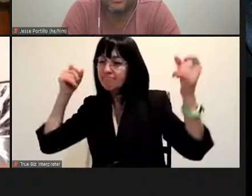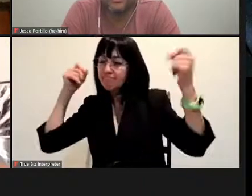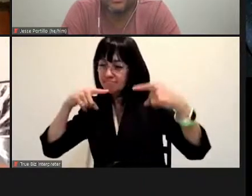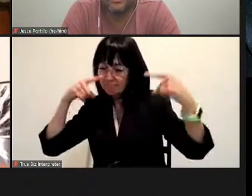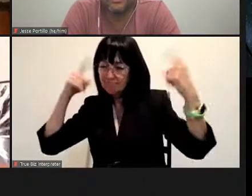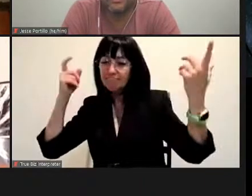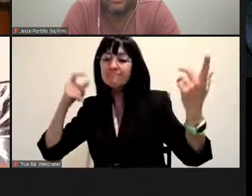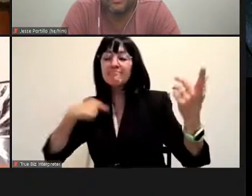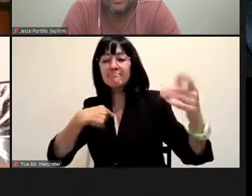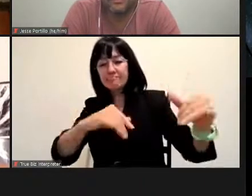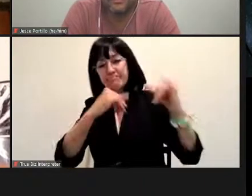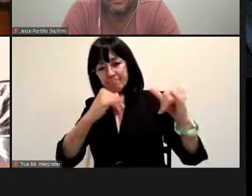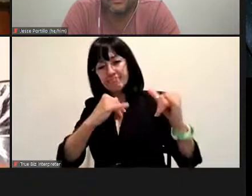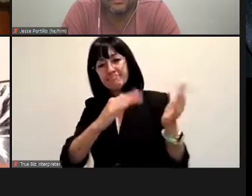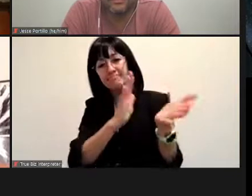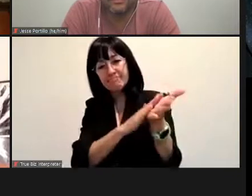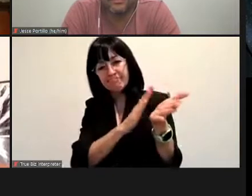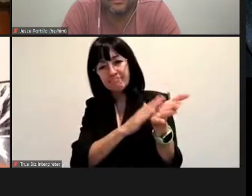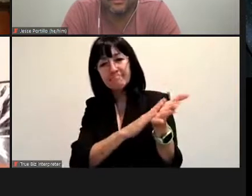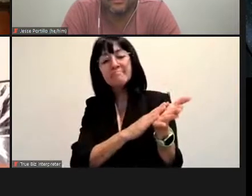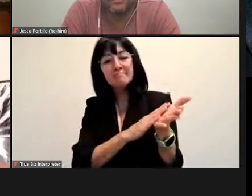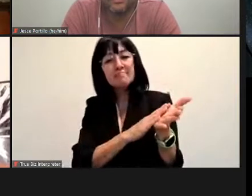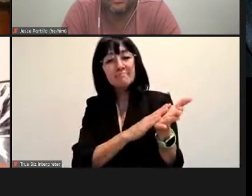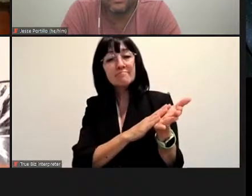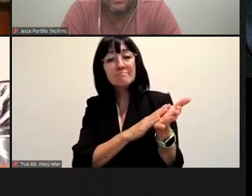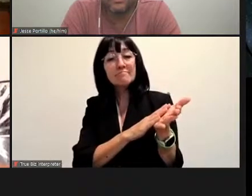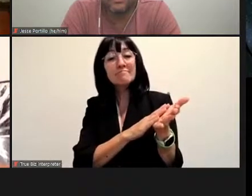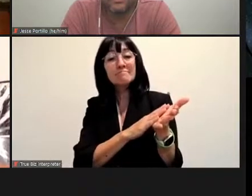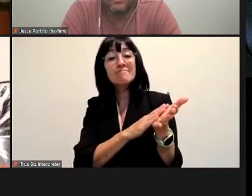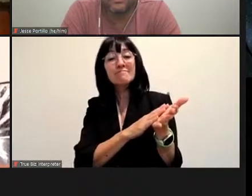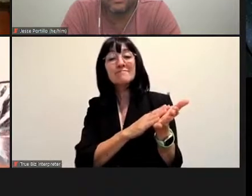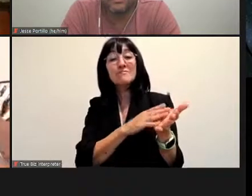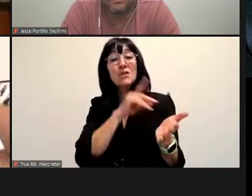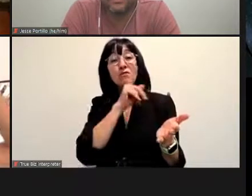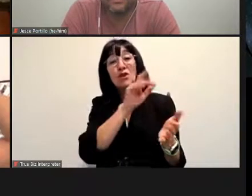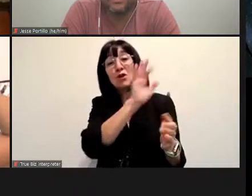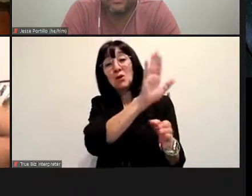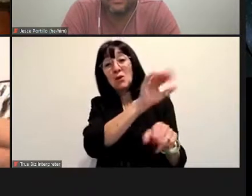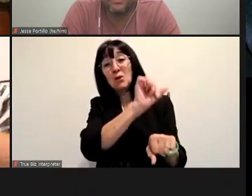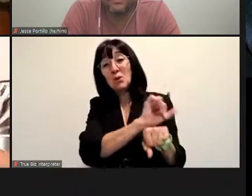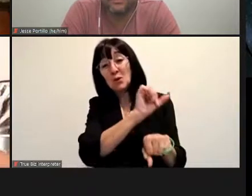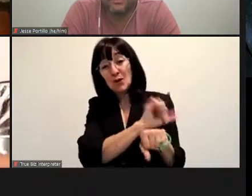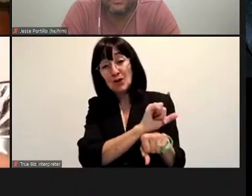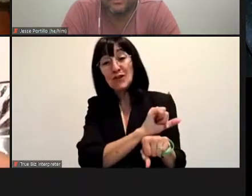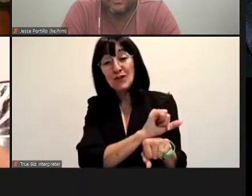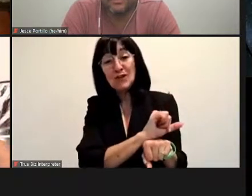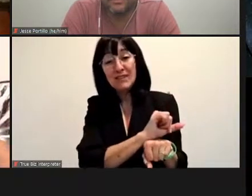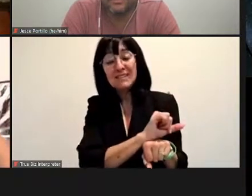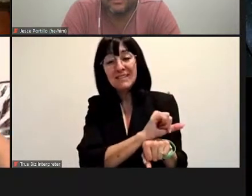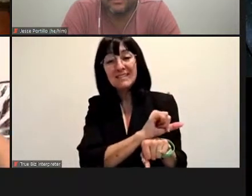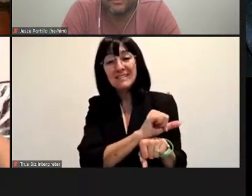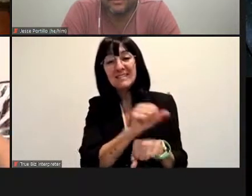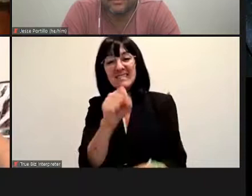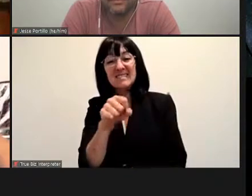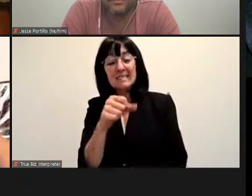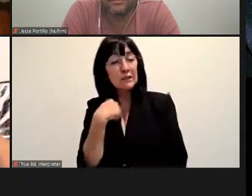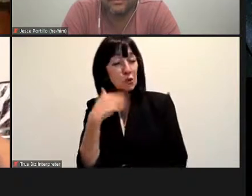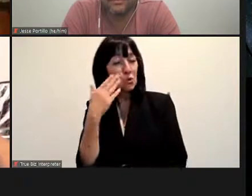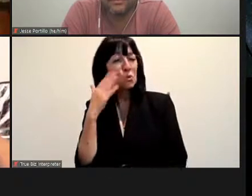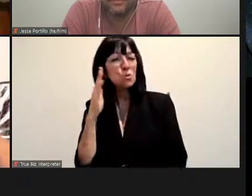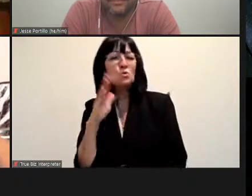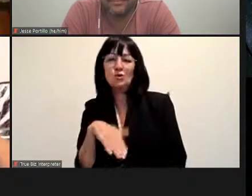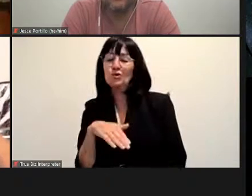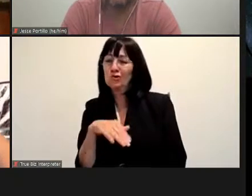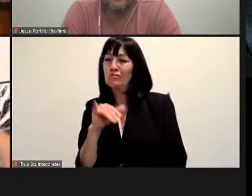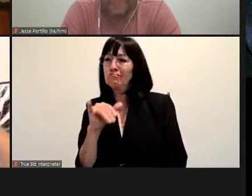it's one thing to, you know, the thing that I find so funny about that work is that I, like, knew it was bad, but I didn't know how